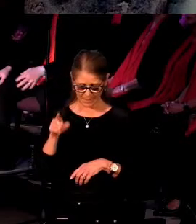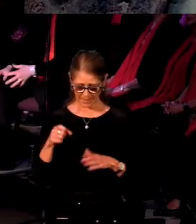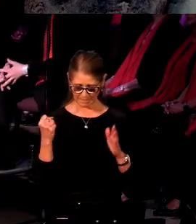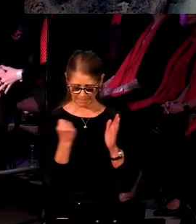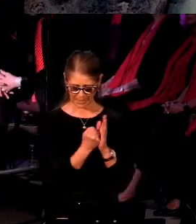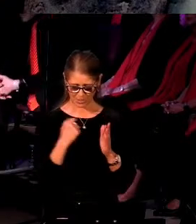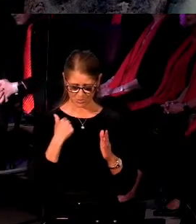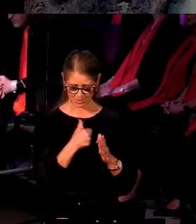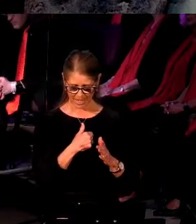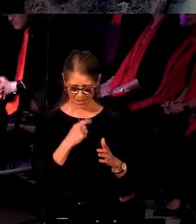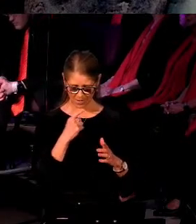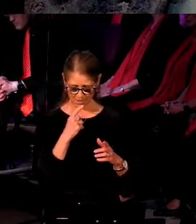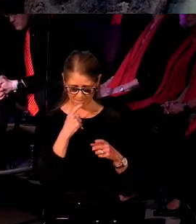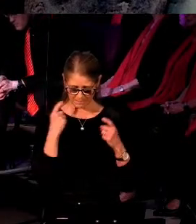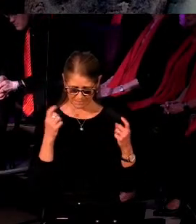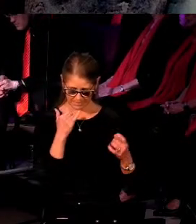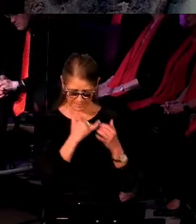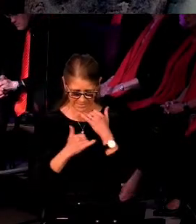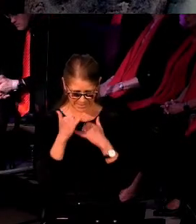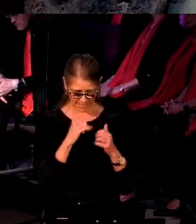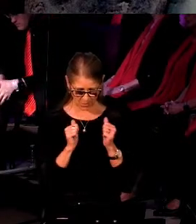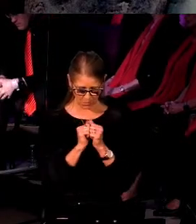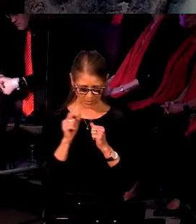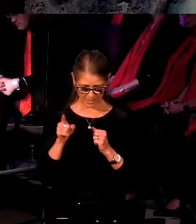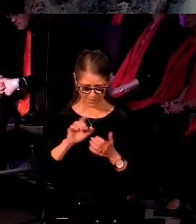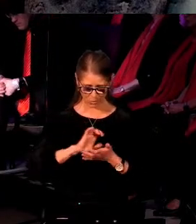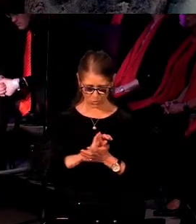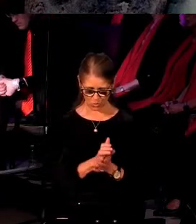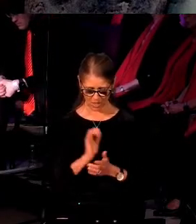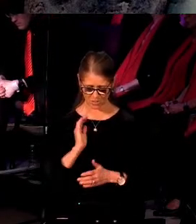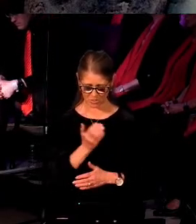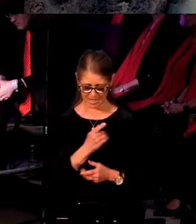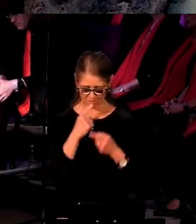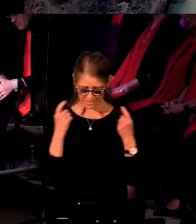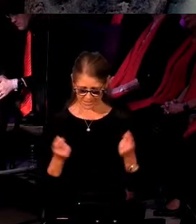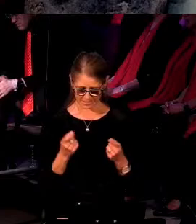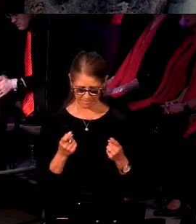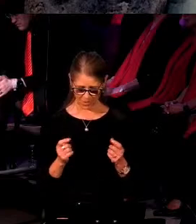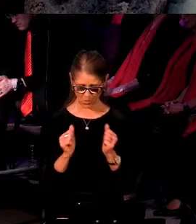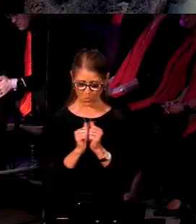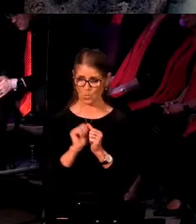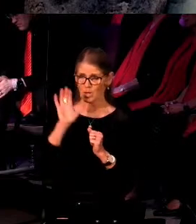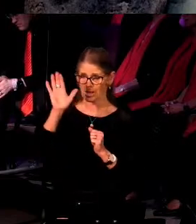that brought us peace. And with his wounds, we are healed.